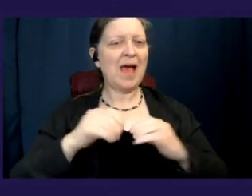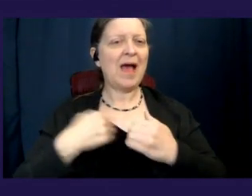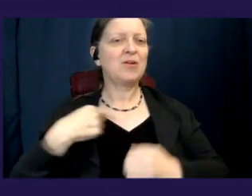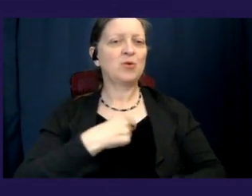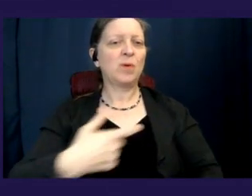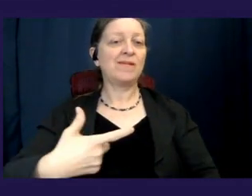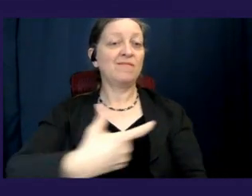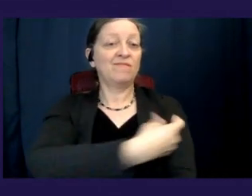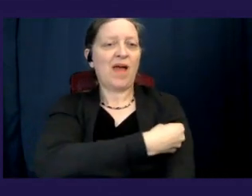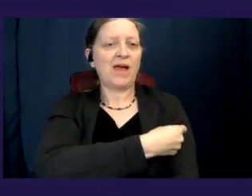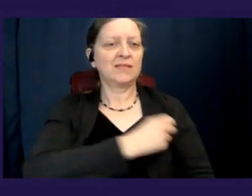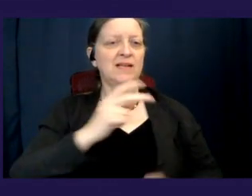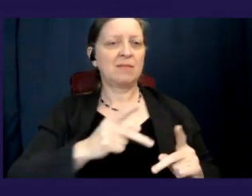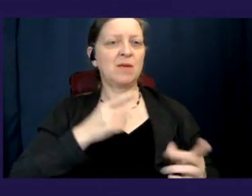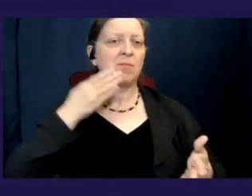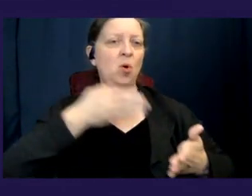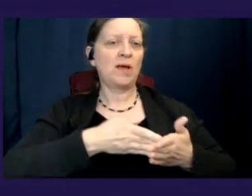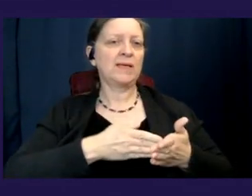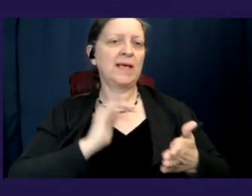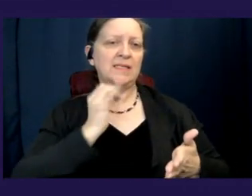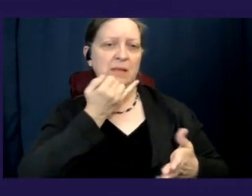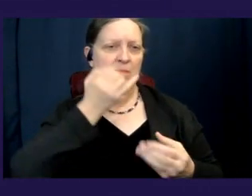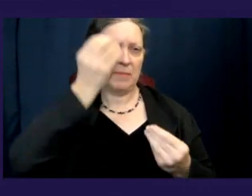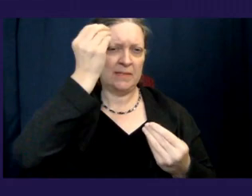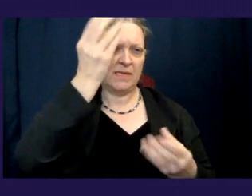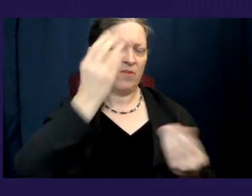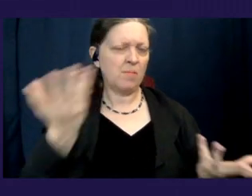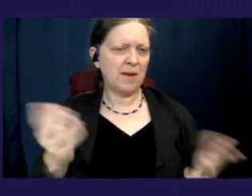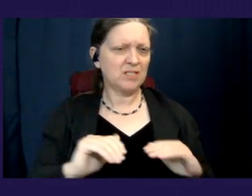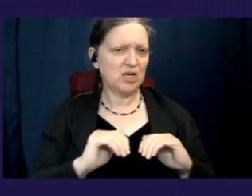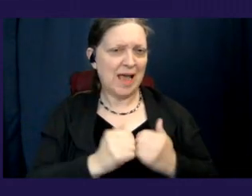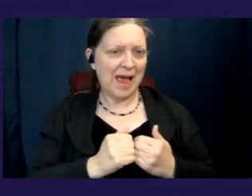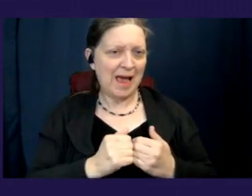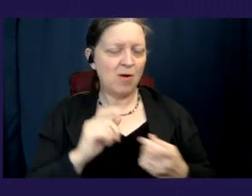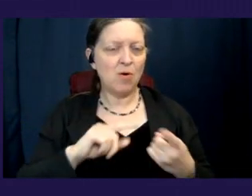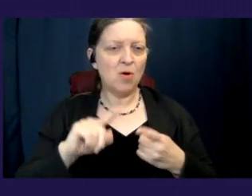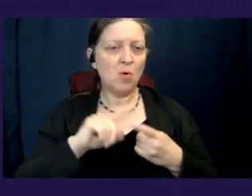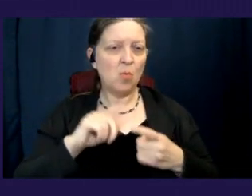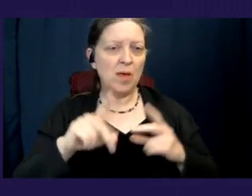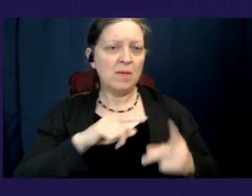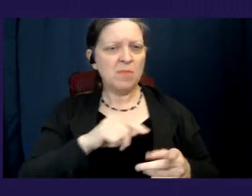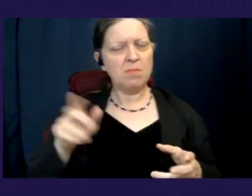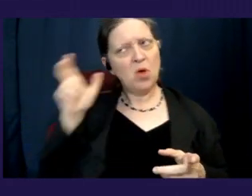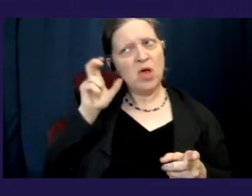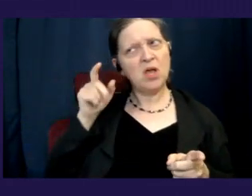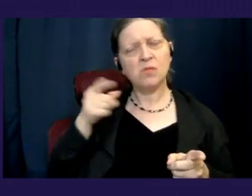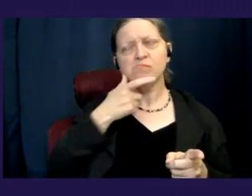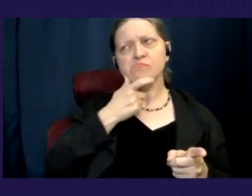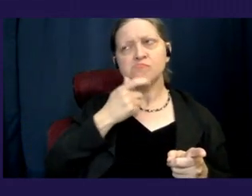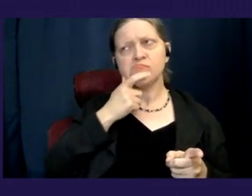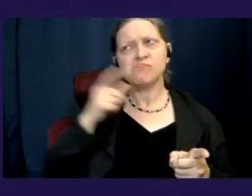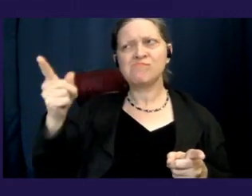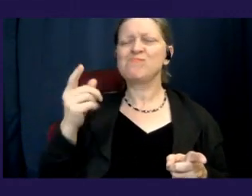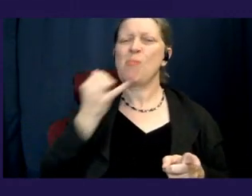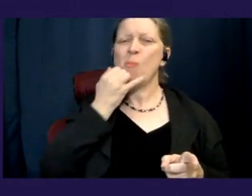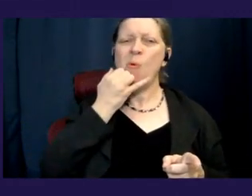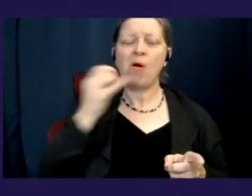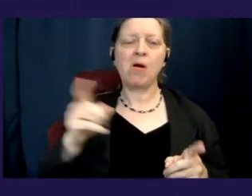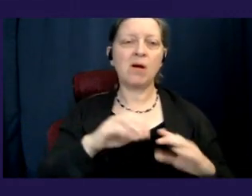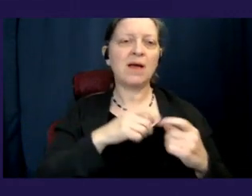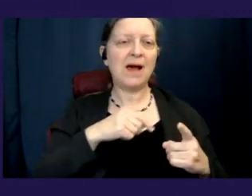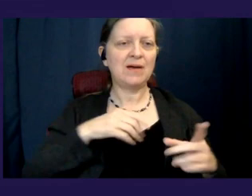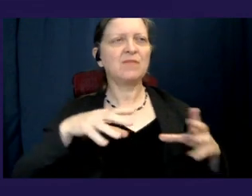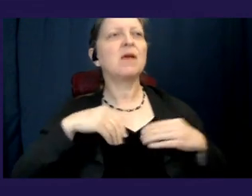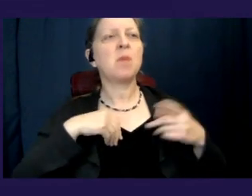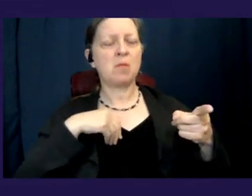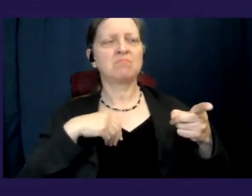resistant to information or misinformation or disinformation when it gets there, and more receptive to information that's going to make them more healthy? So how do we build